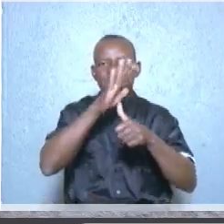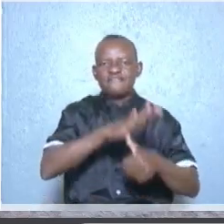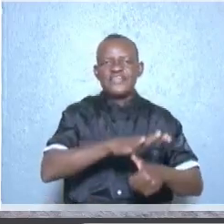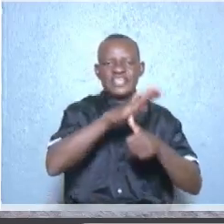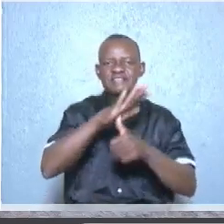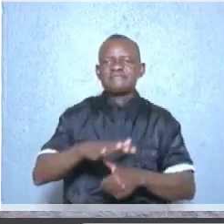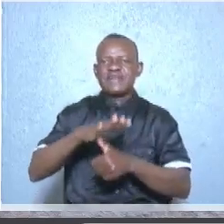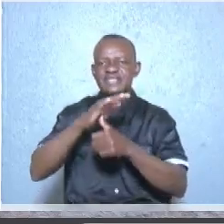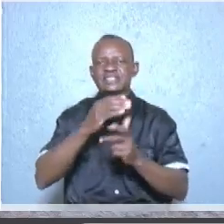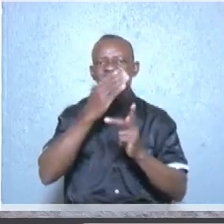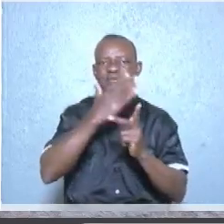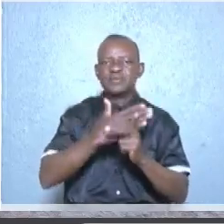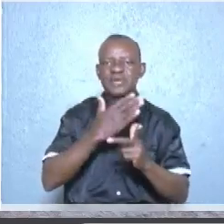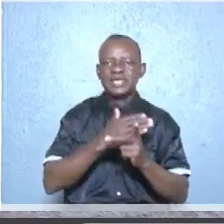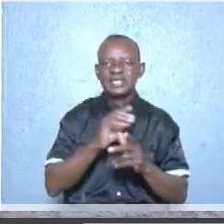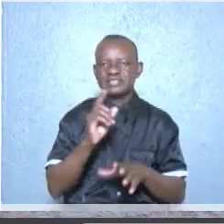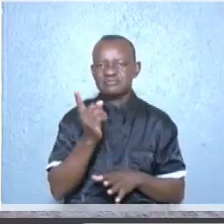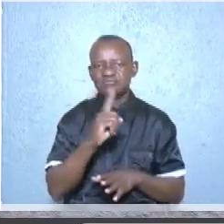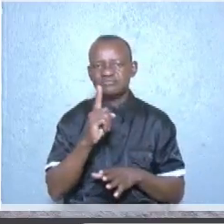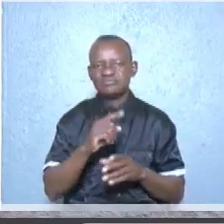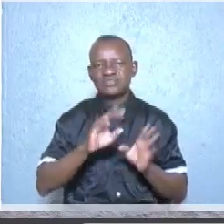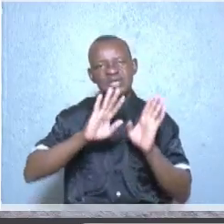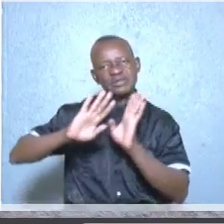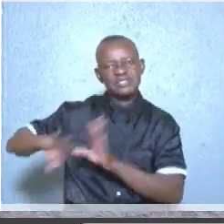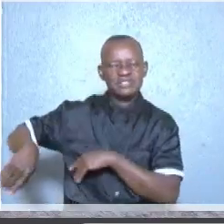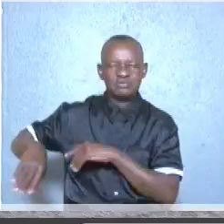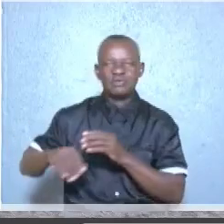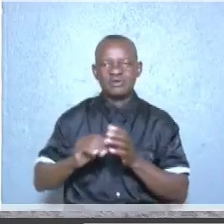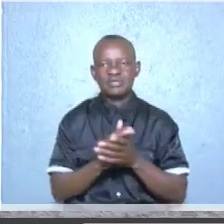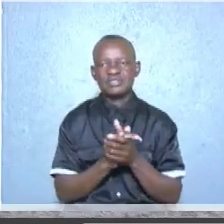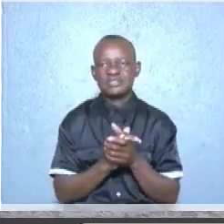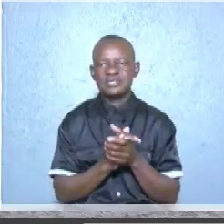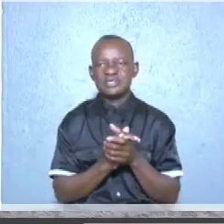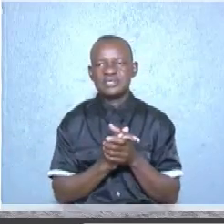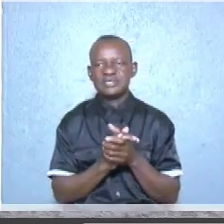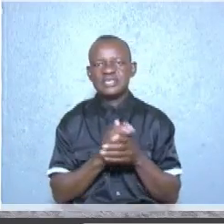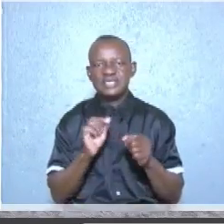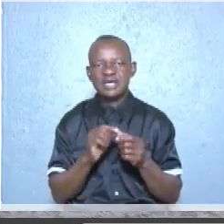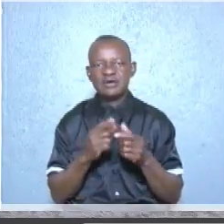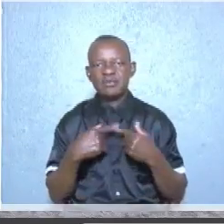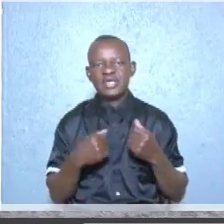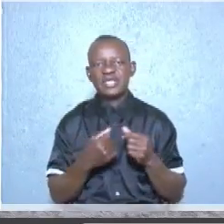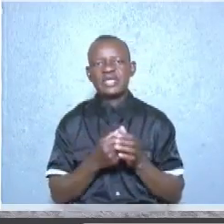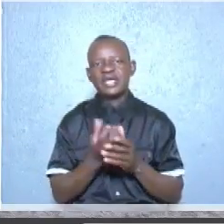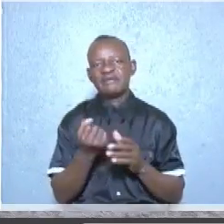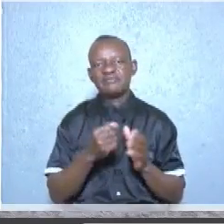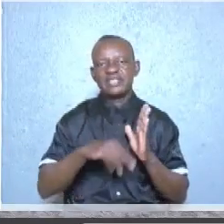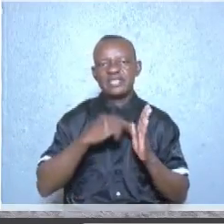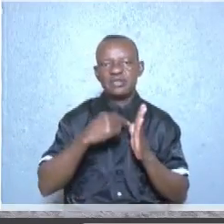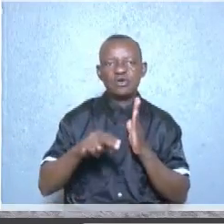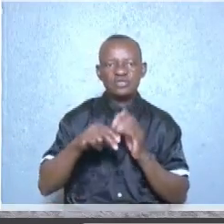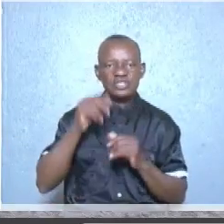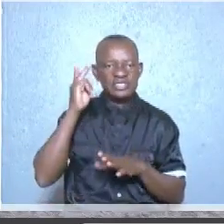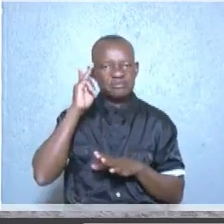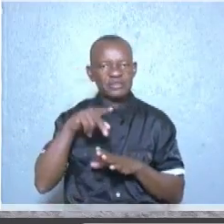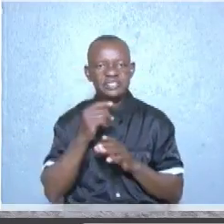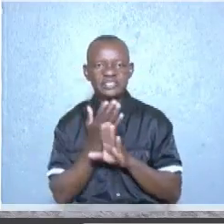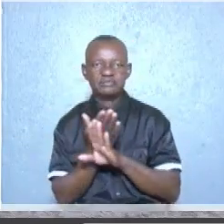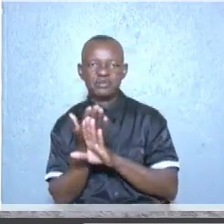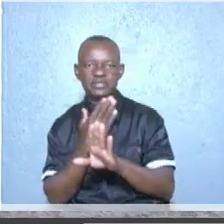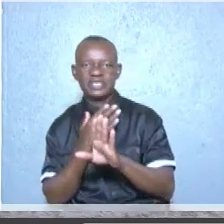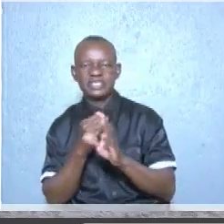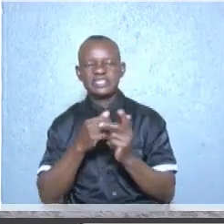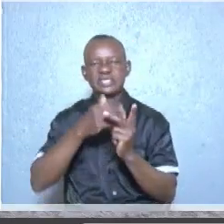more conducive working environment for the workers of today. So we can definitely refer to his